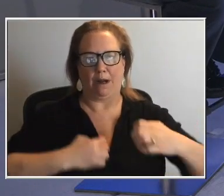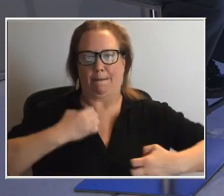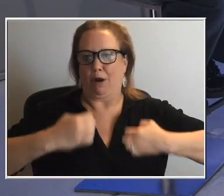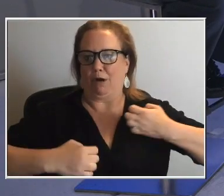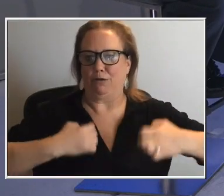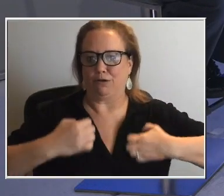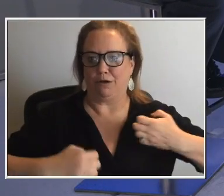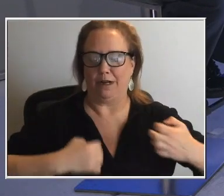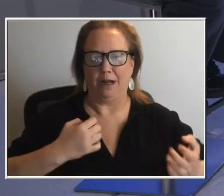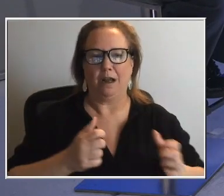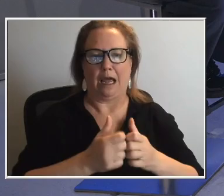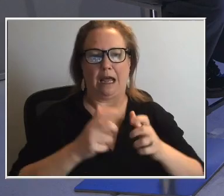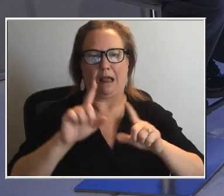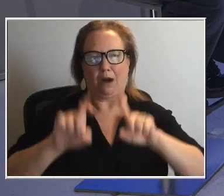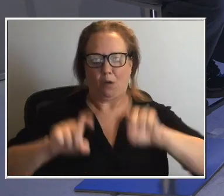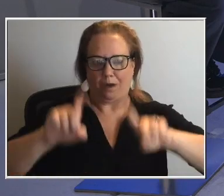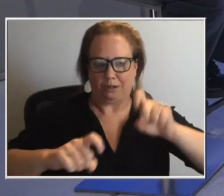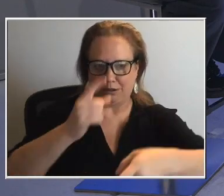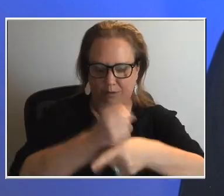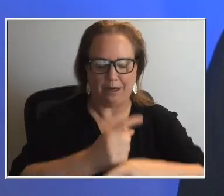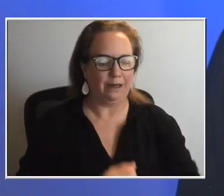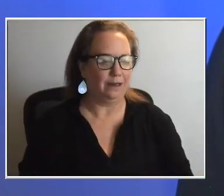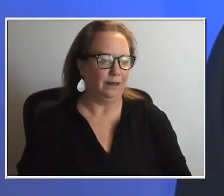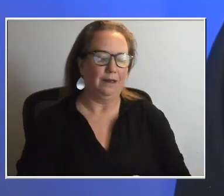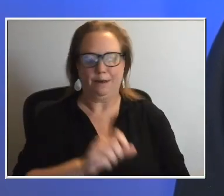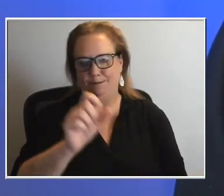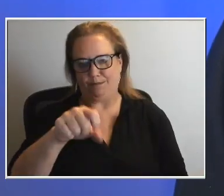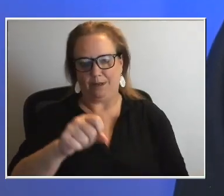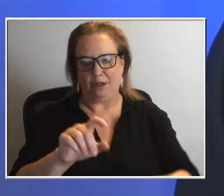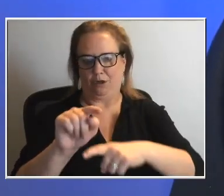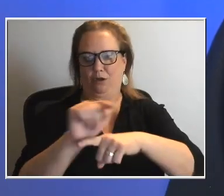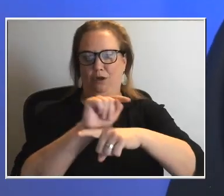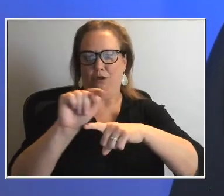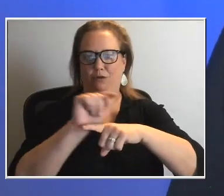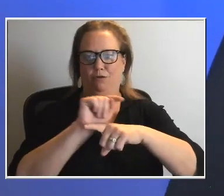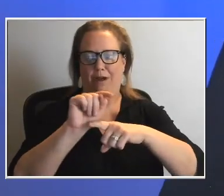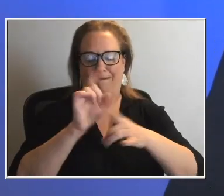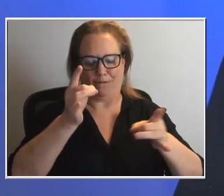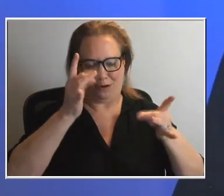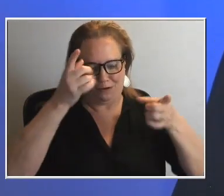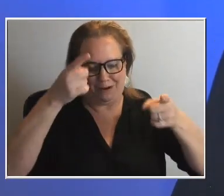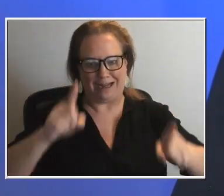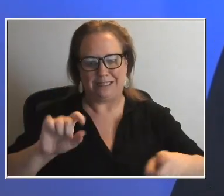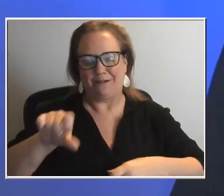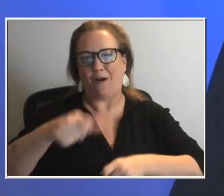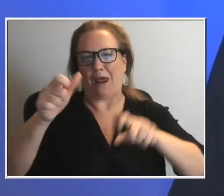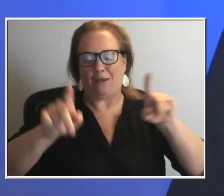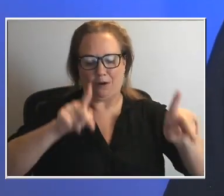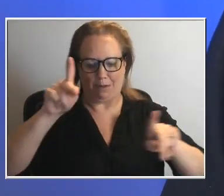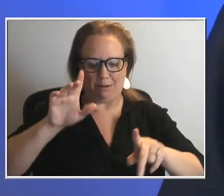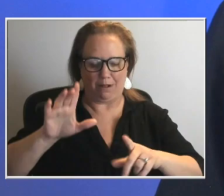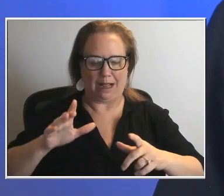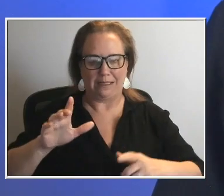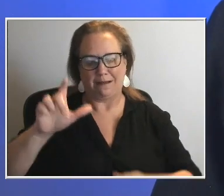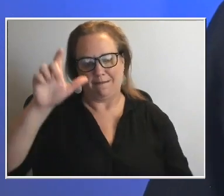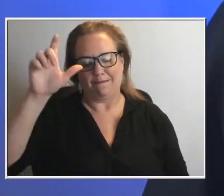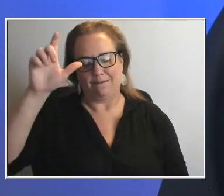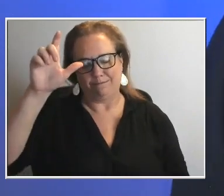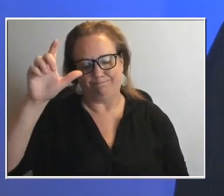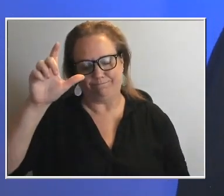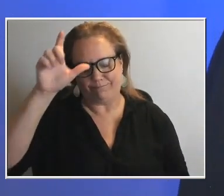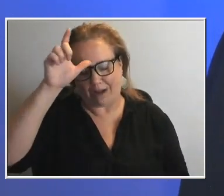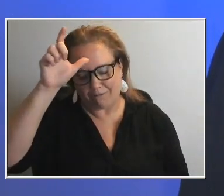had a lot of questions, I would imagine. I mean, you're trained for crisis for other people as a firefighter, right? But then when you become